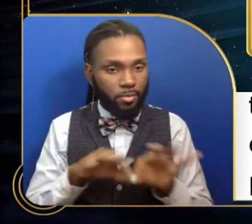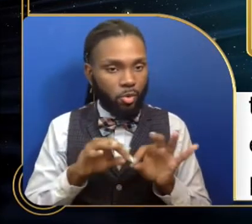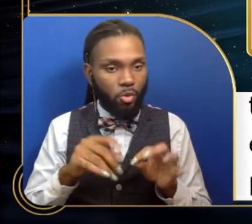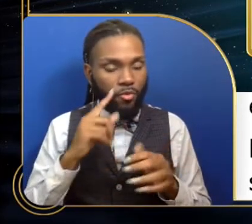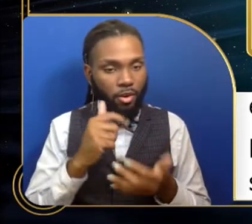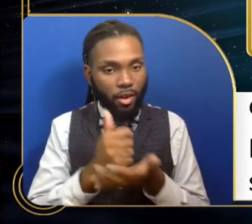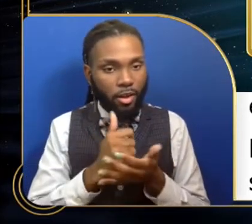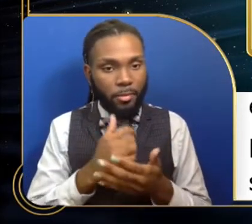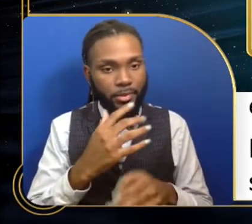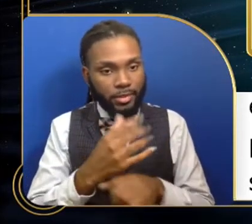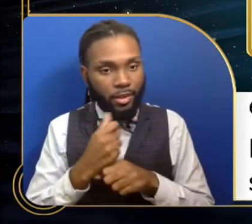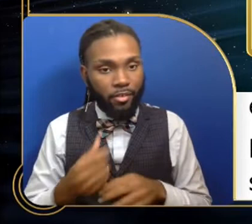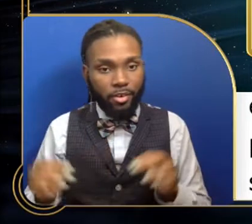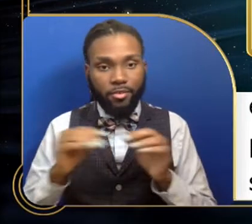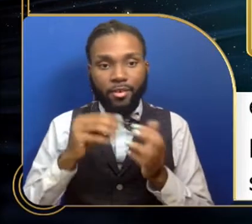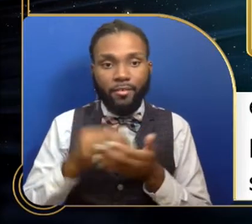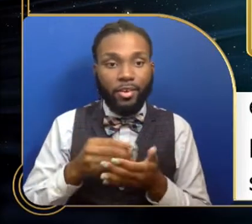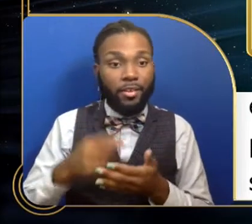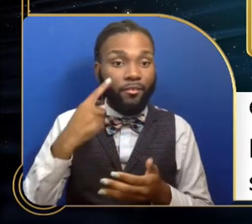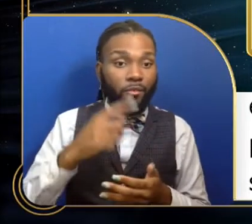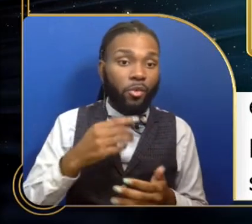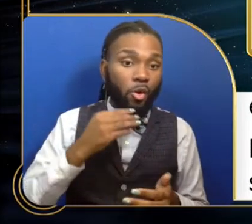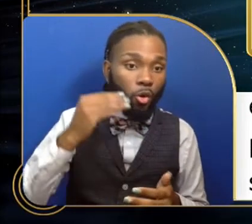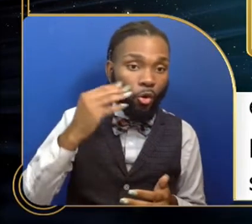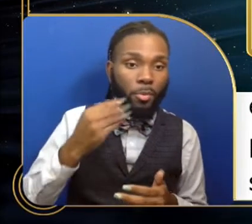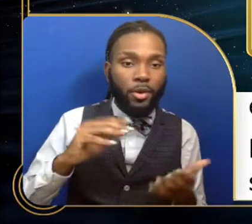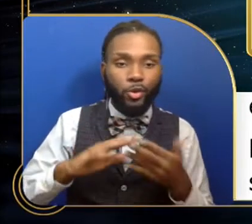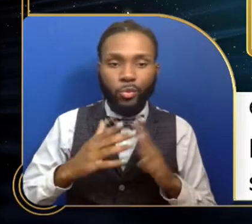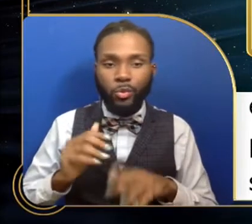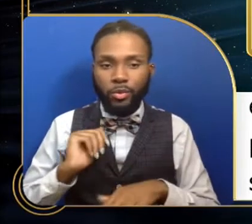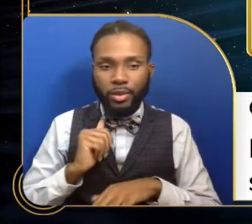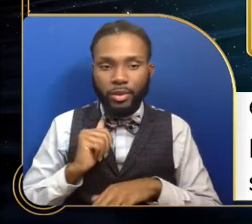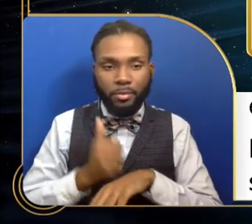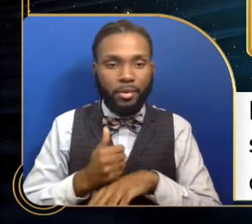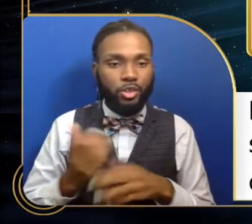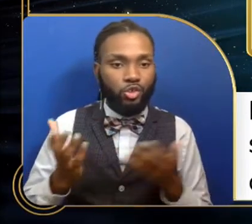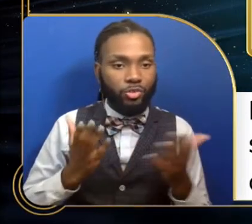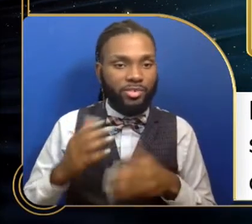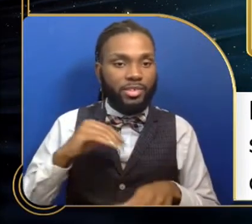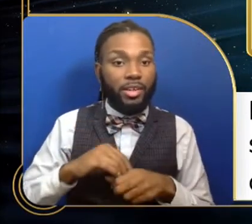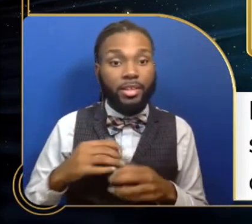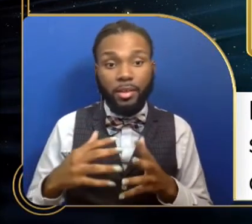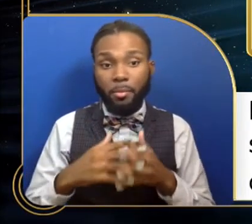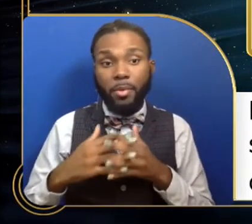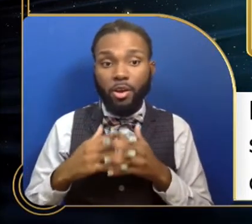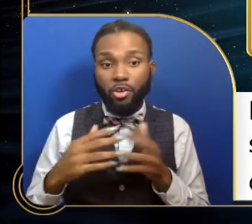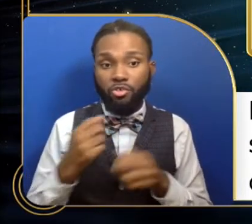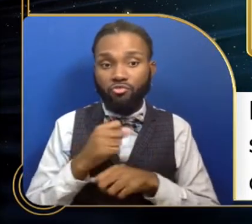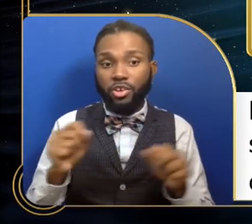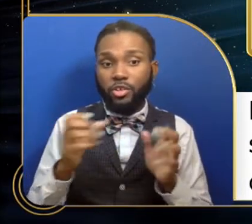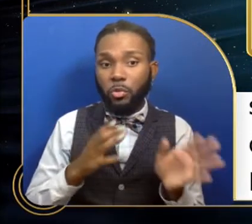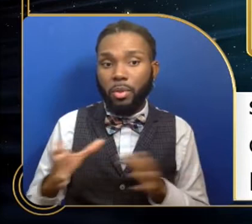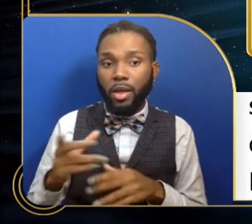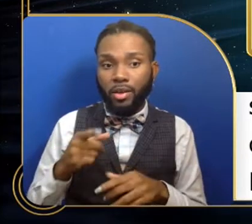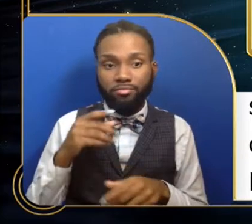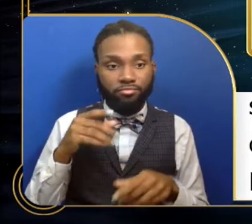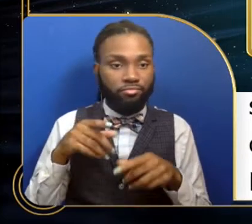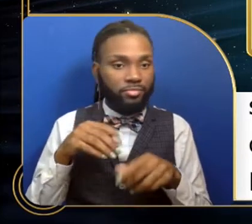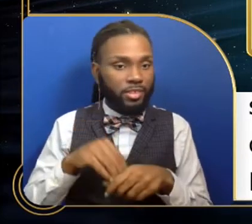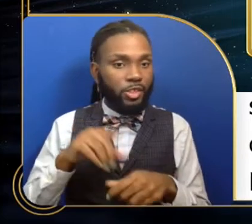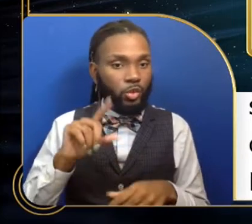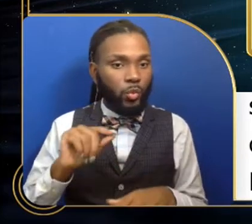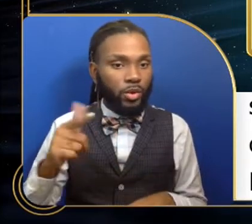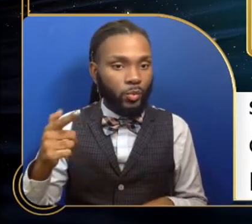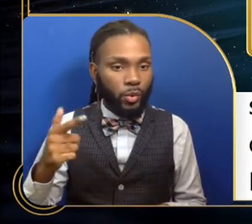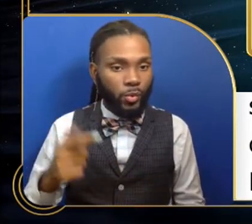funding for home and community-based services in the American Rescue Plan in 2021. We must